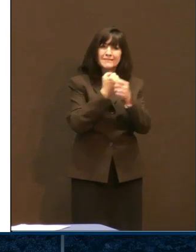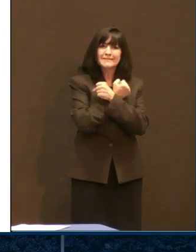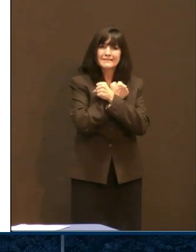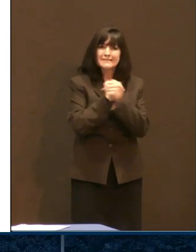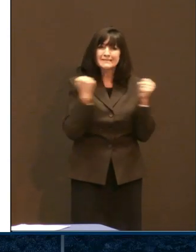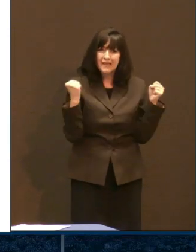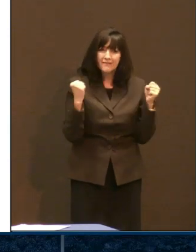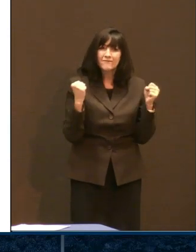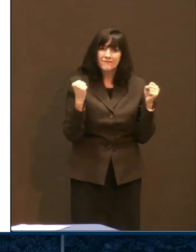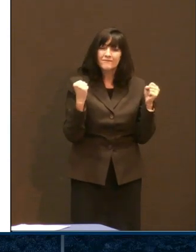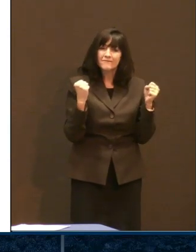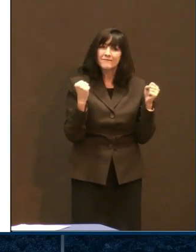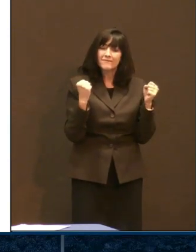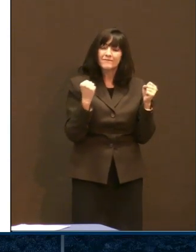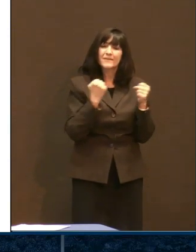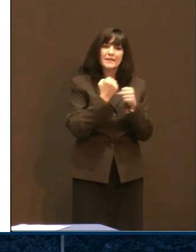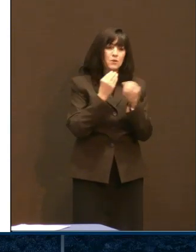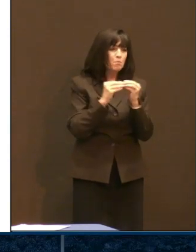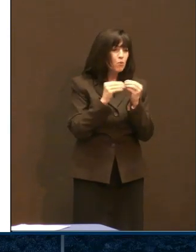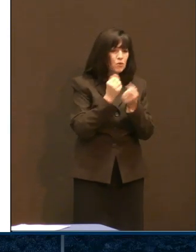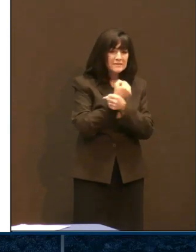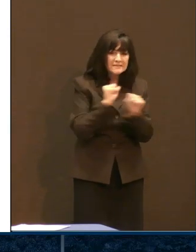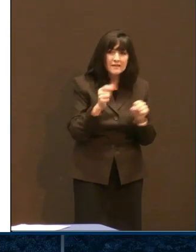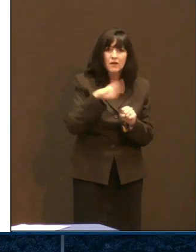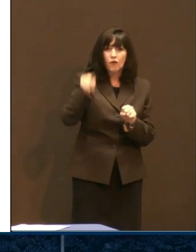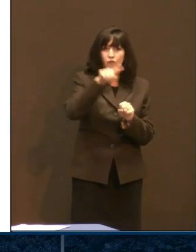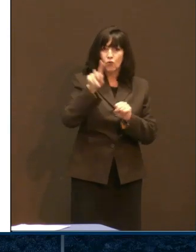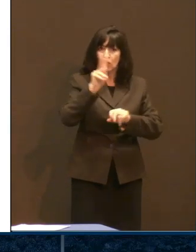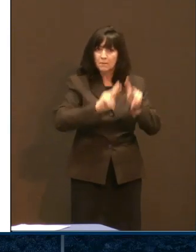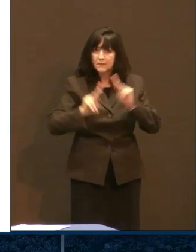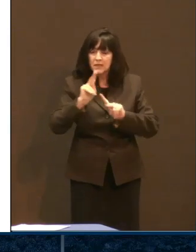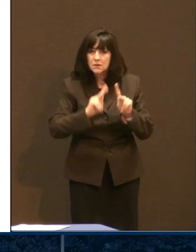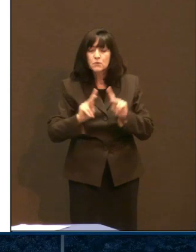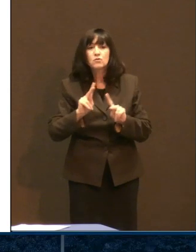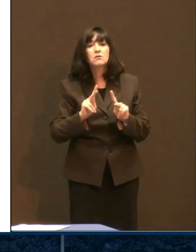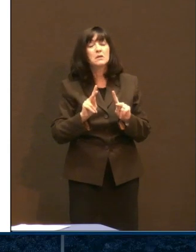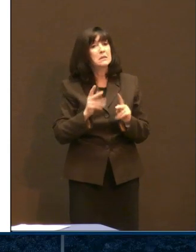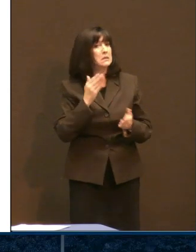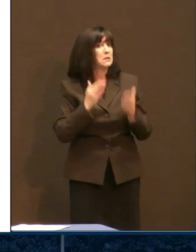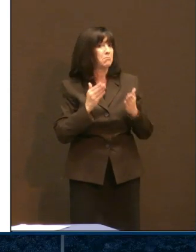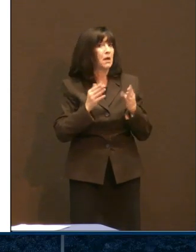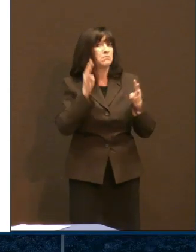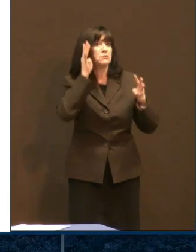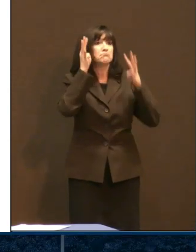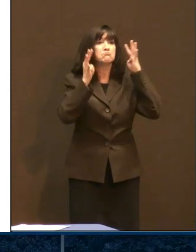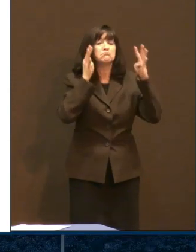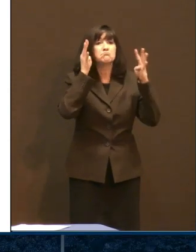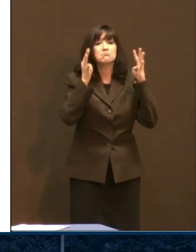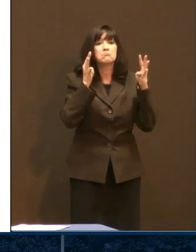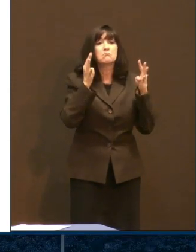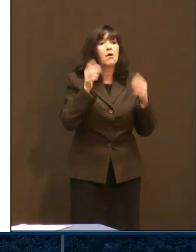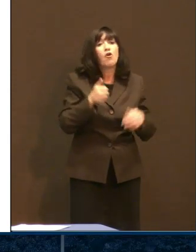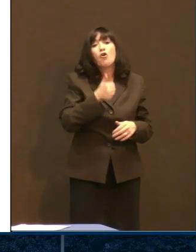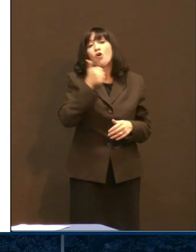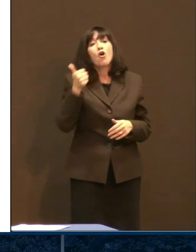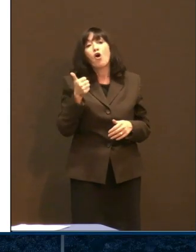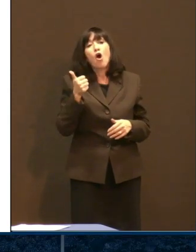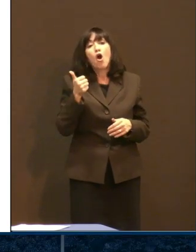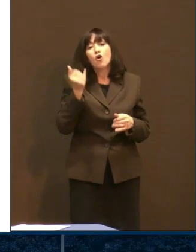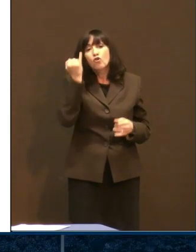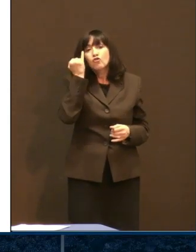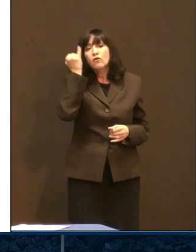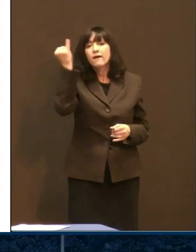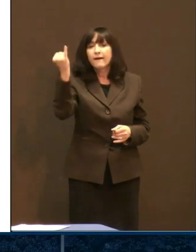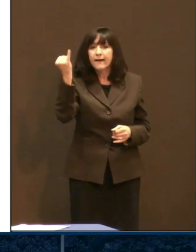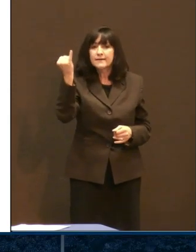differently than maybe in the past. There are lots of different exceptions that we're considering in terms of allowing businesses to operate a little bit